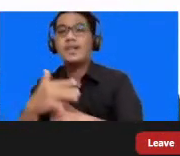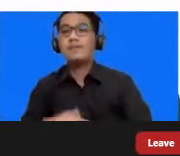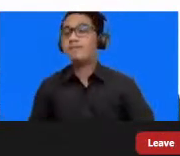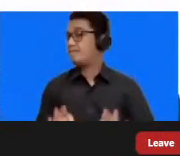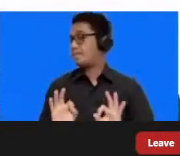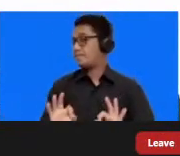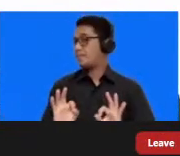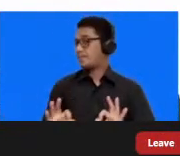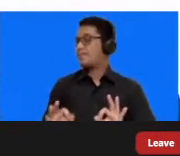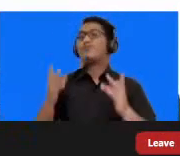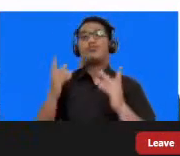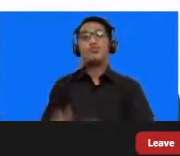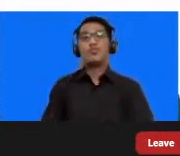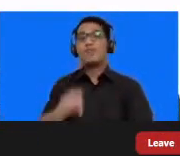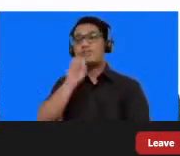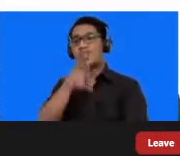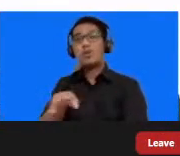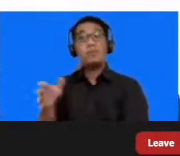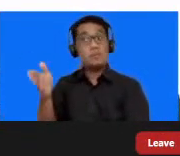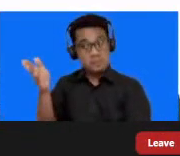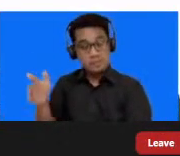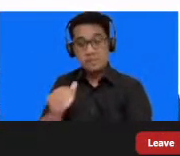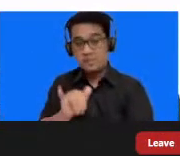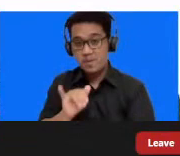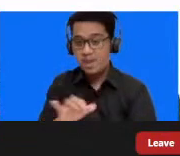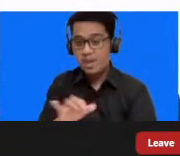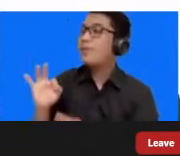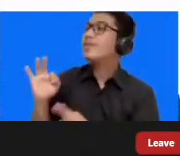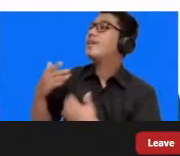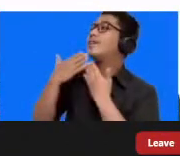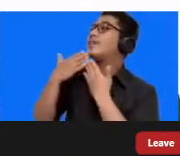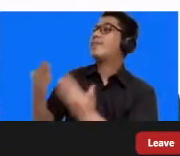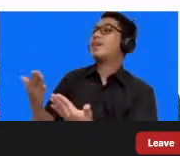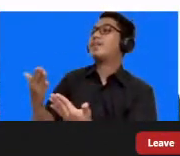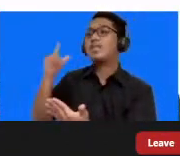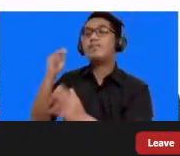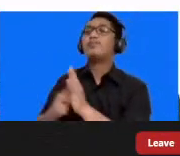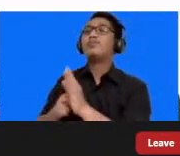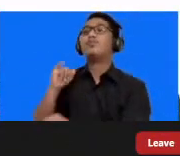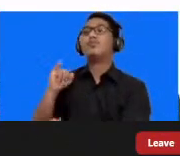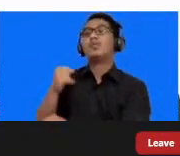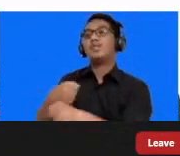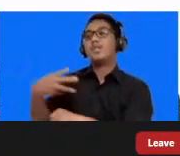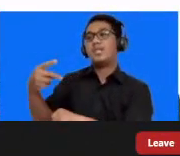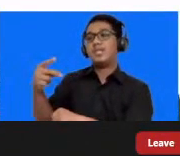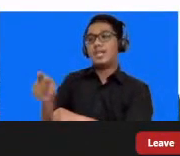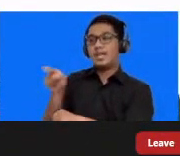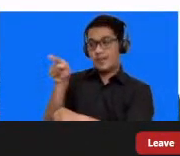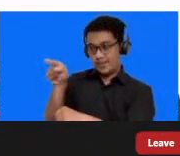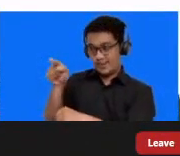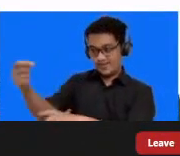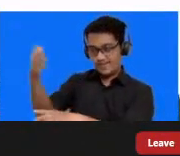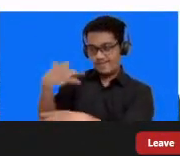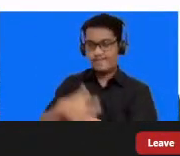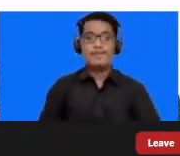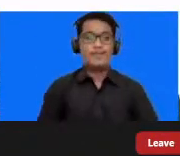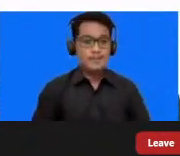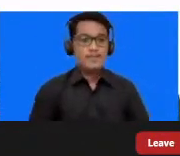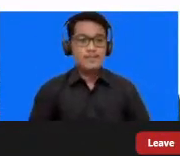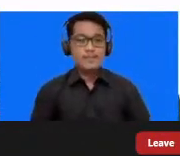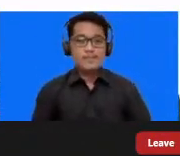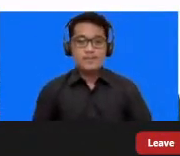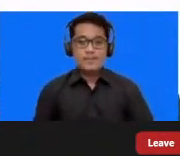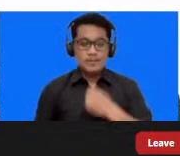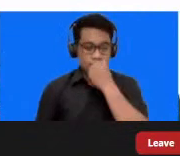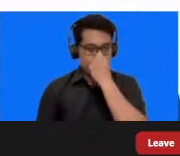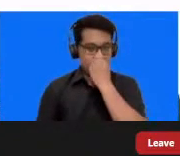question. Okay, thank you, Mrs. Niger, for sharing and answer the question. And we're going to the next question.